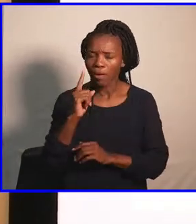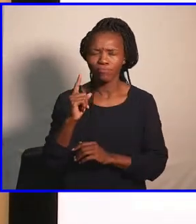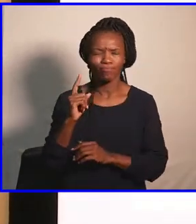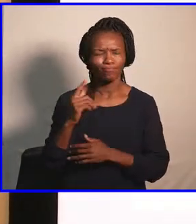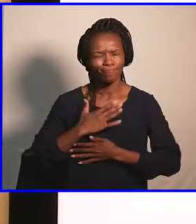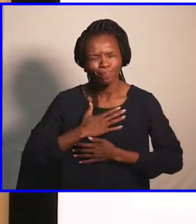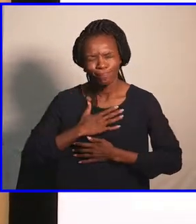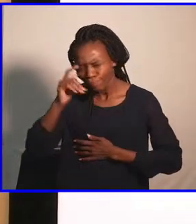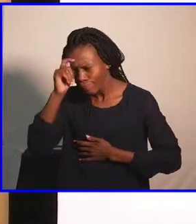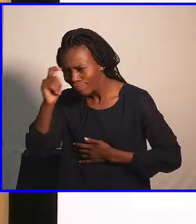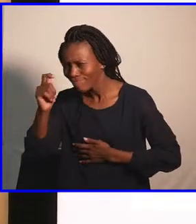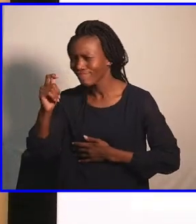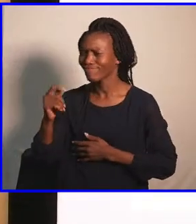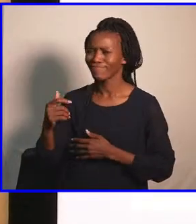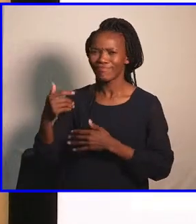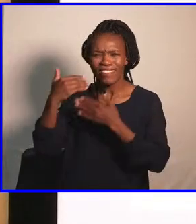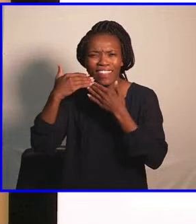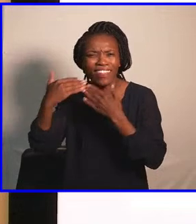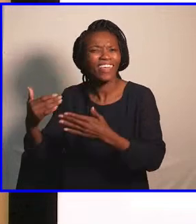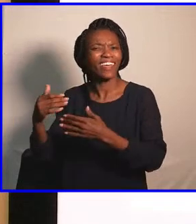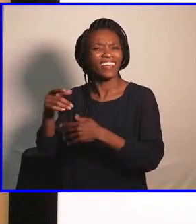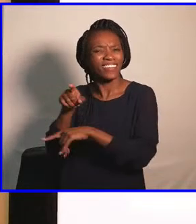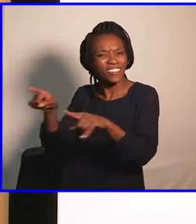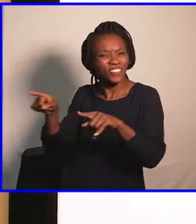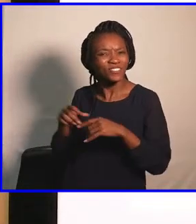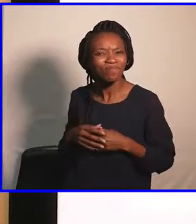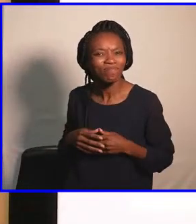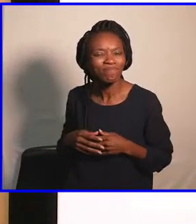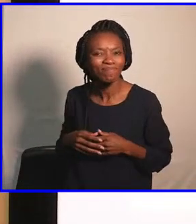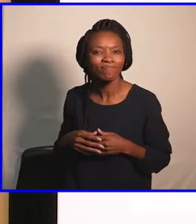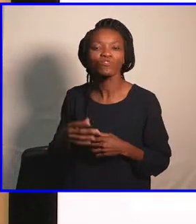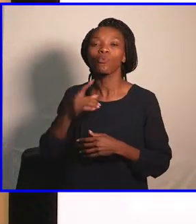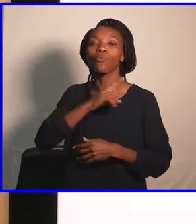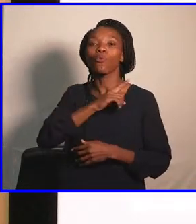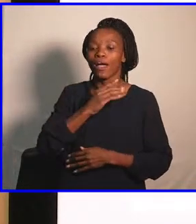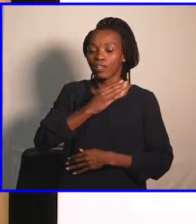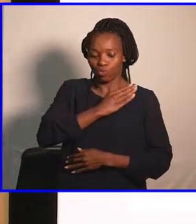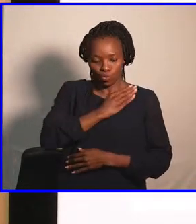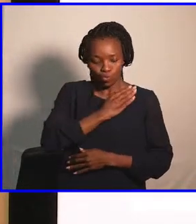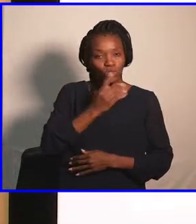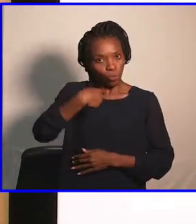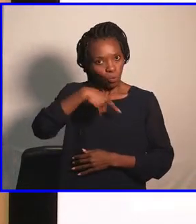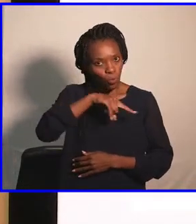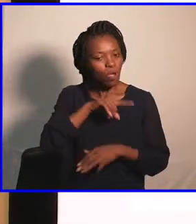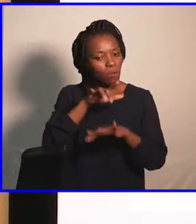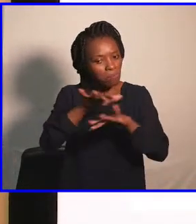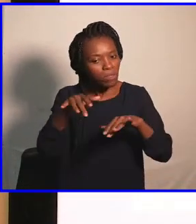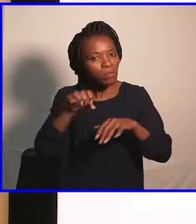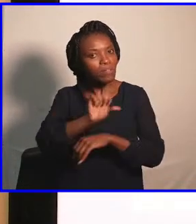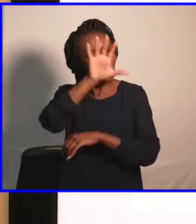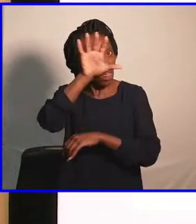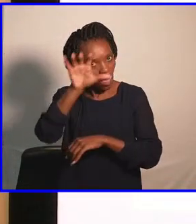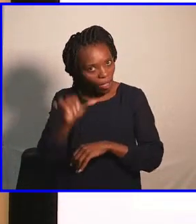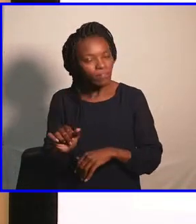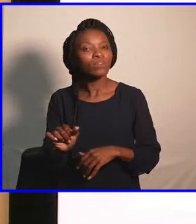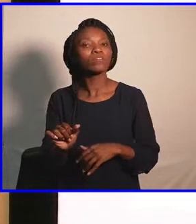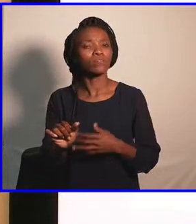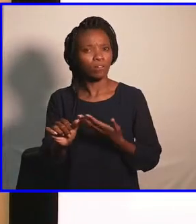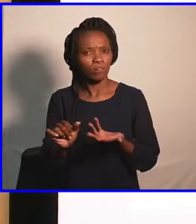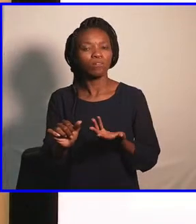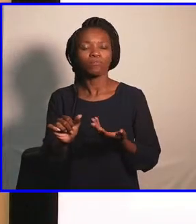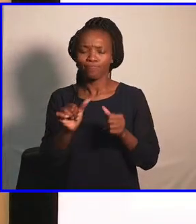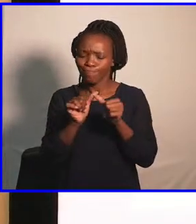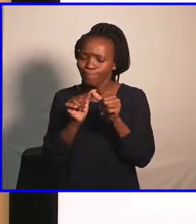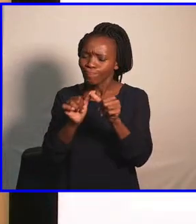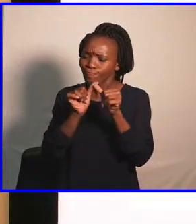salute you as South Africans, because it is our duty as citizens to ensure that we